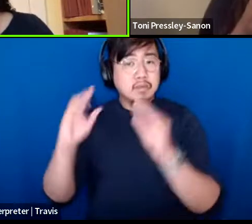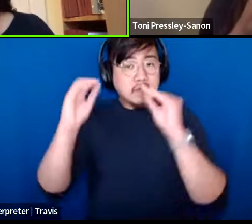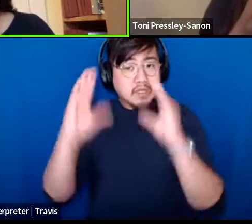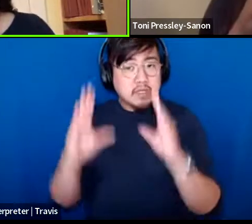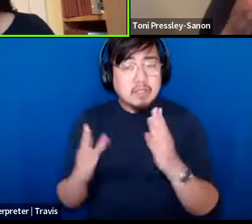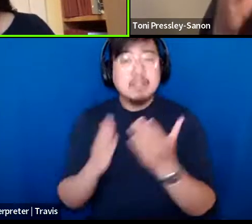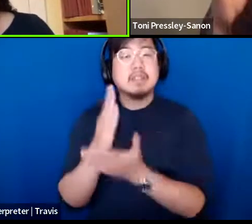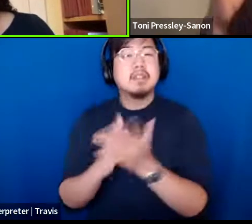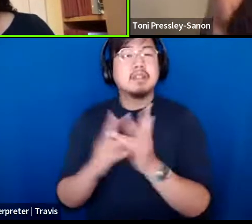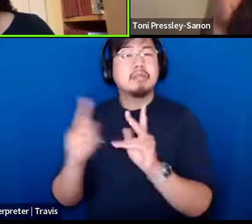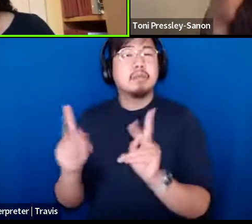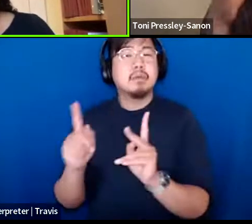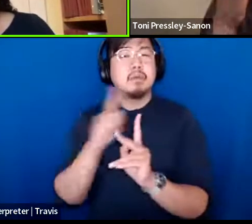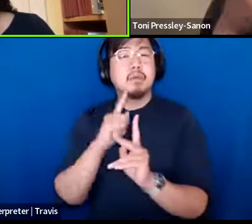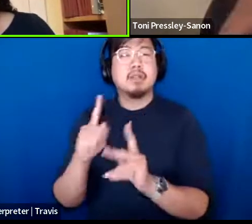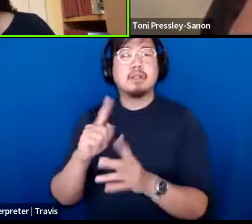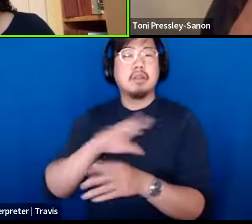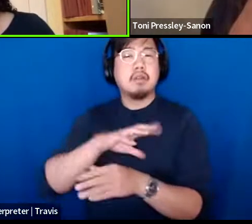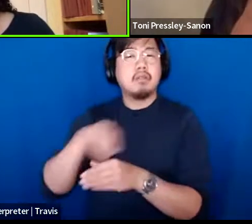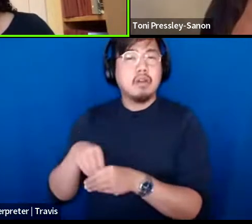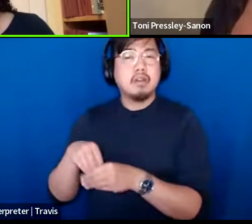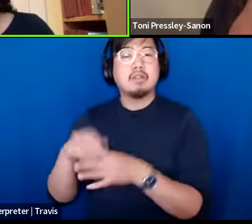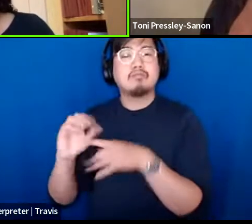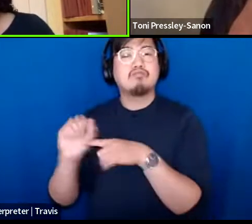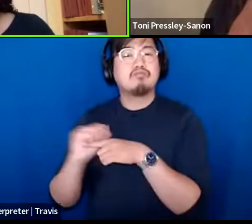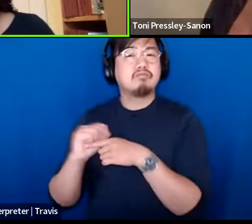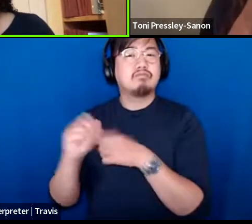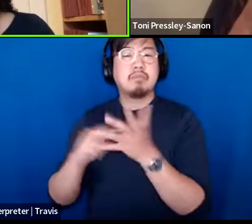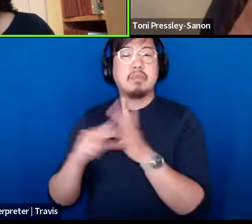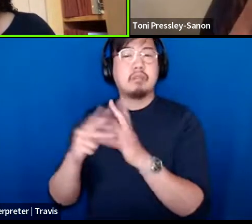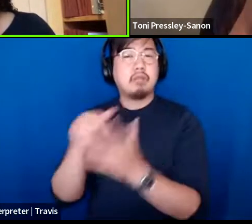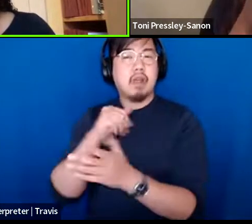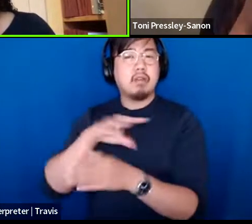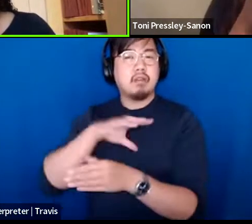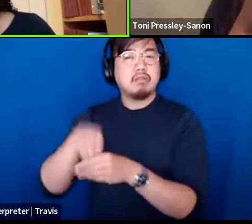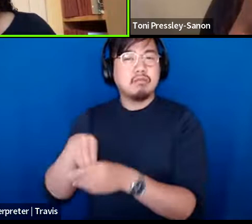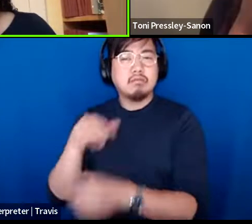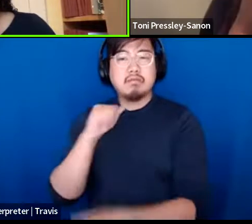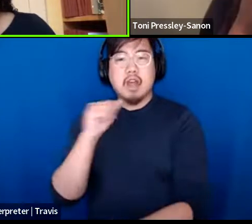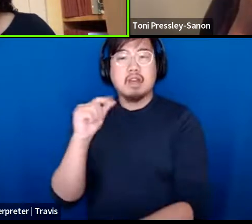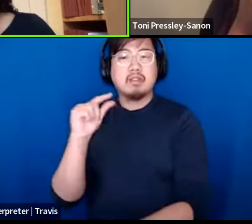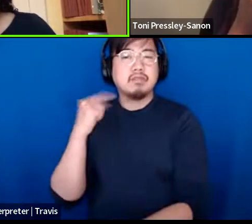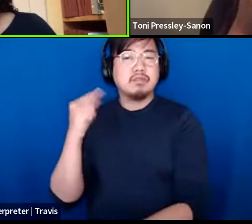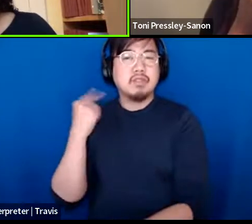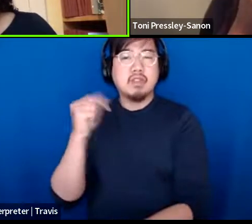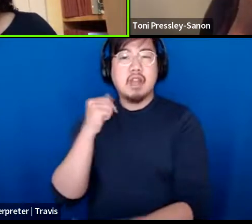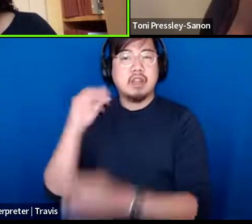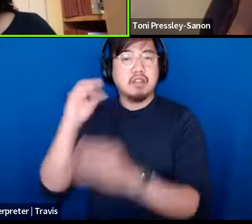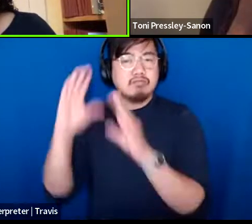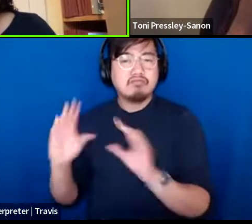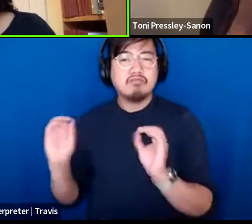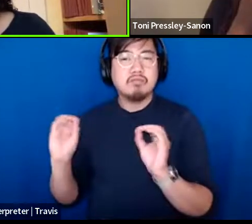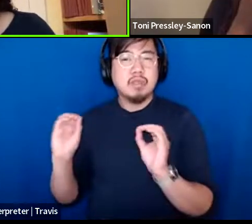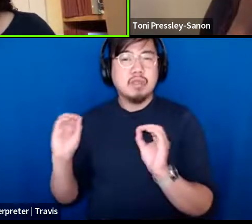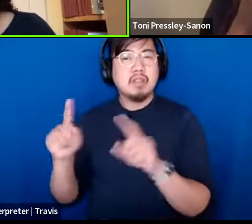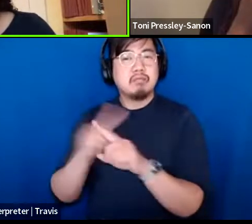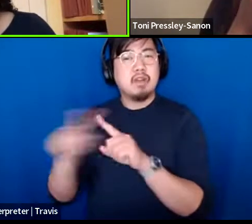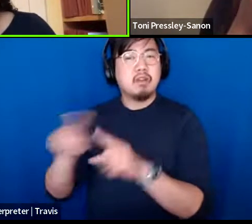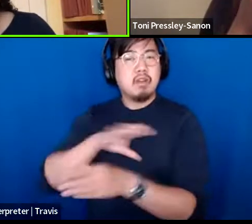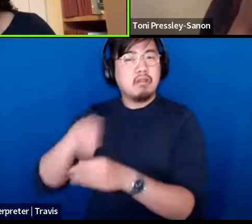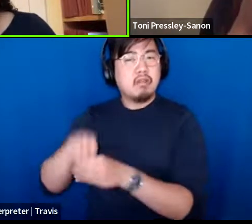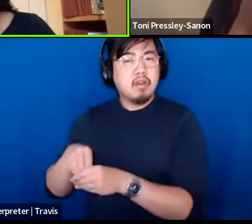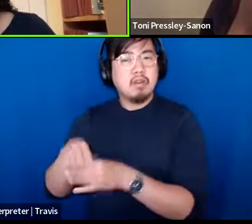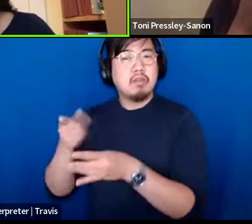not either ordained or identified in their tradition as teachers, but they've sat for well over a